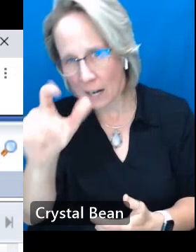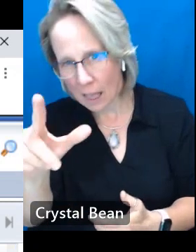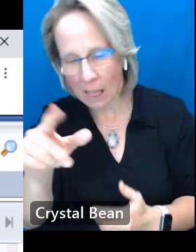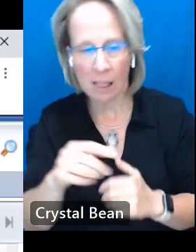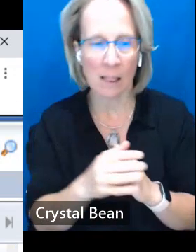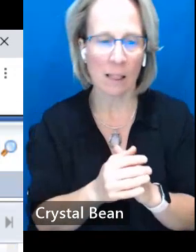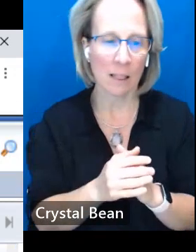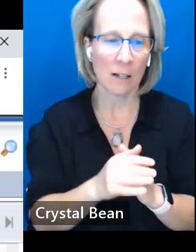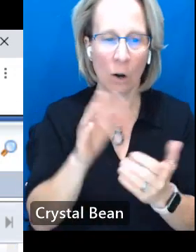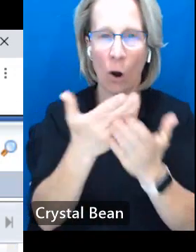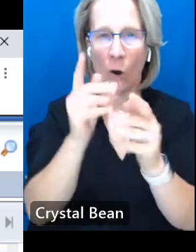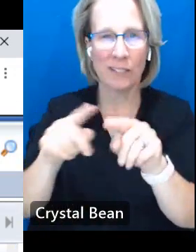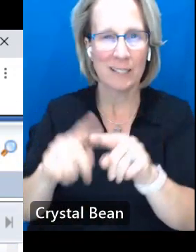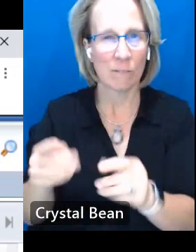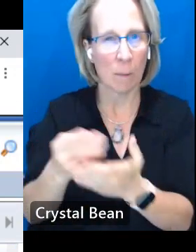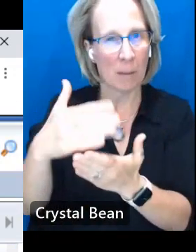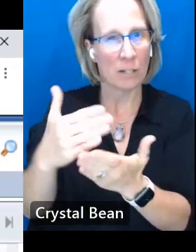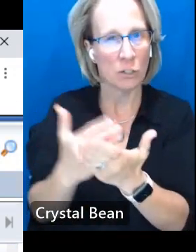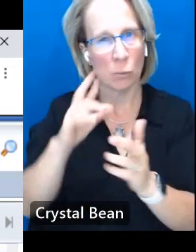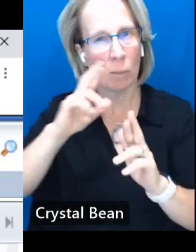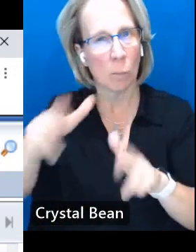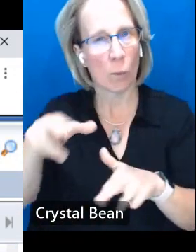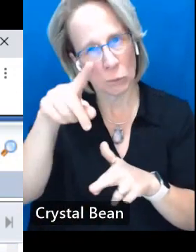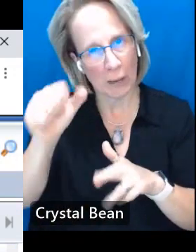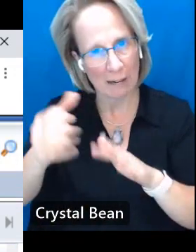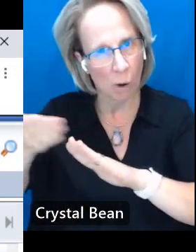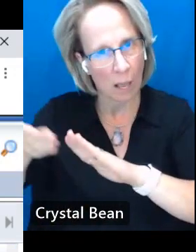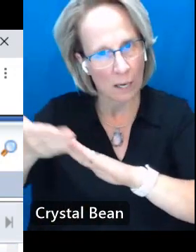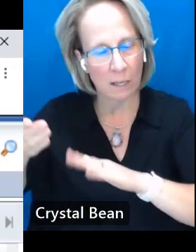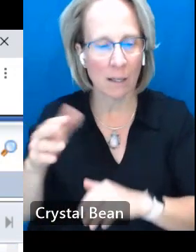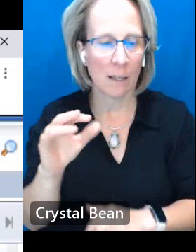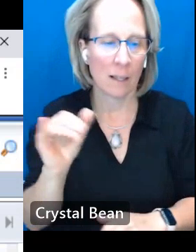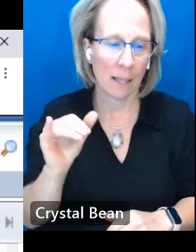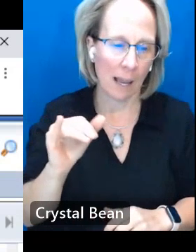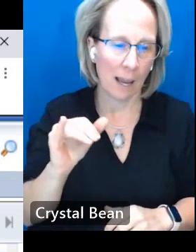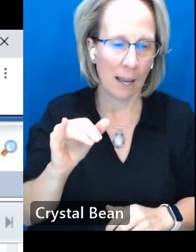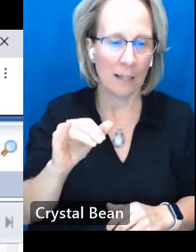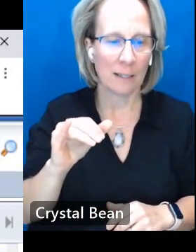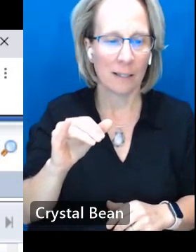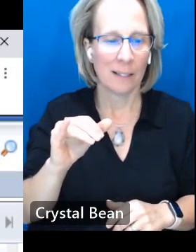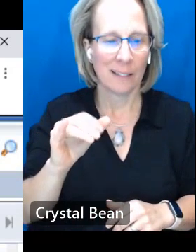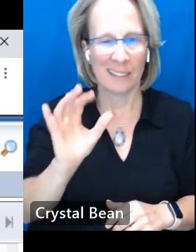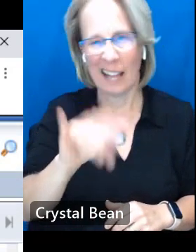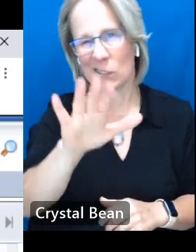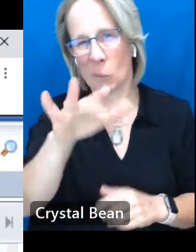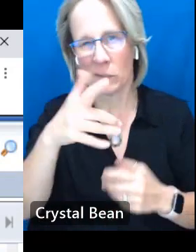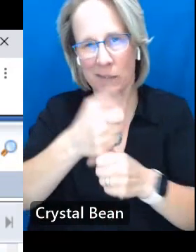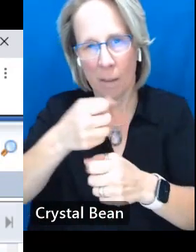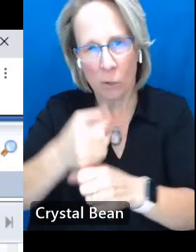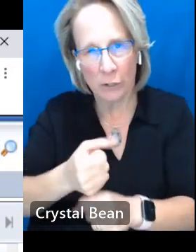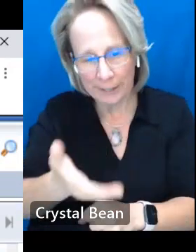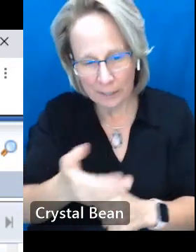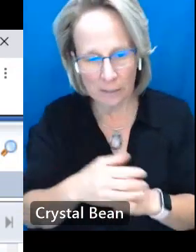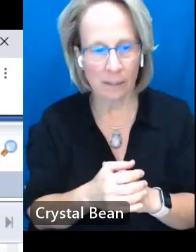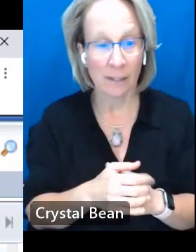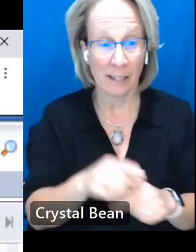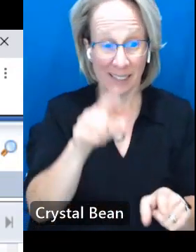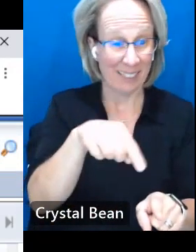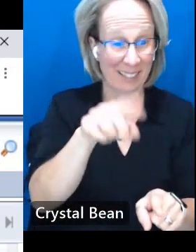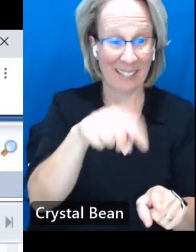can run, okay? Like your S8, like I said, that's kind of your summary. And again, these are going to be blank because you haven't entered